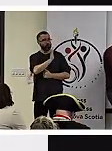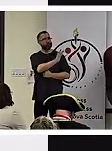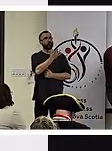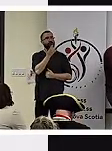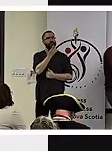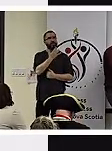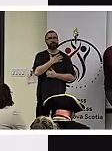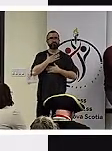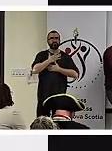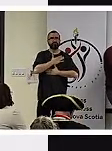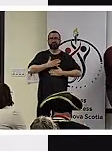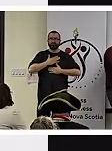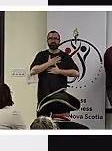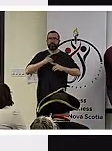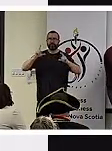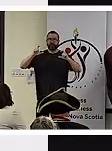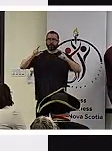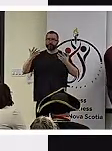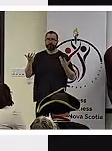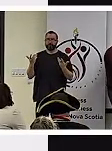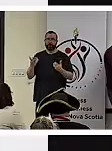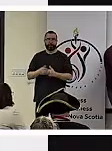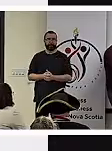photography? I get to